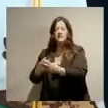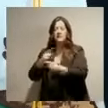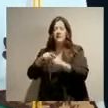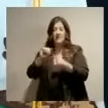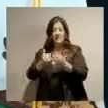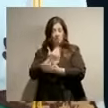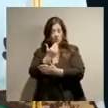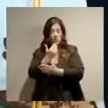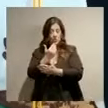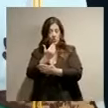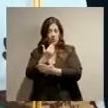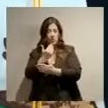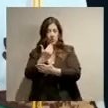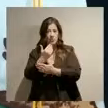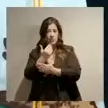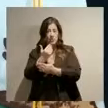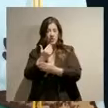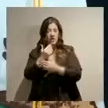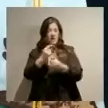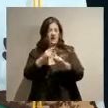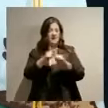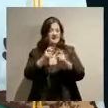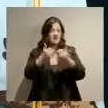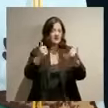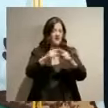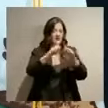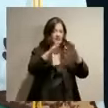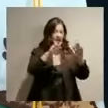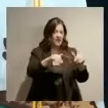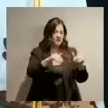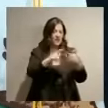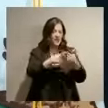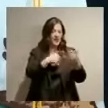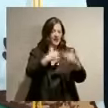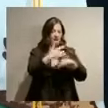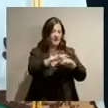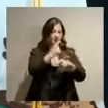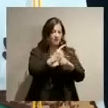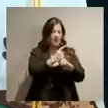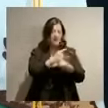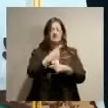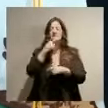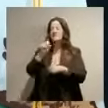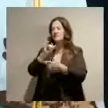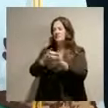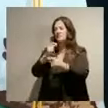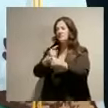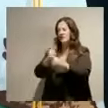in terms of the housing changes. Yes, that's okay. The new proposal at the May revision. Okay, gotcha.